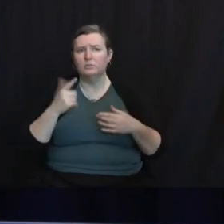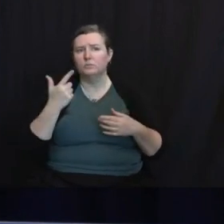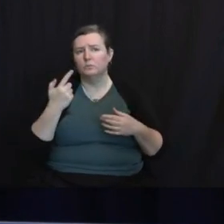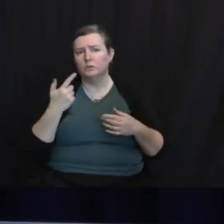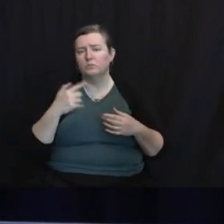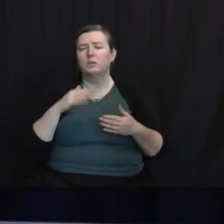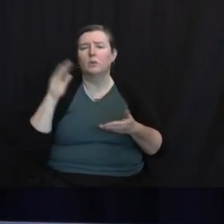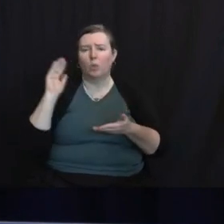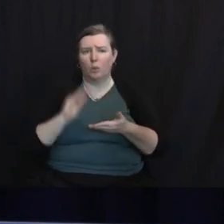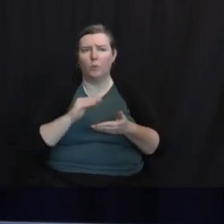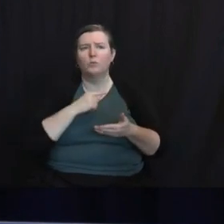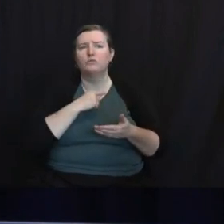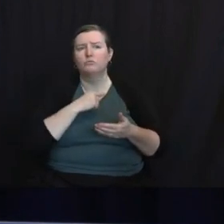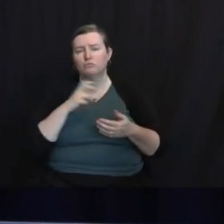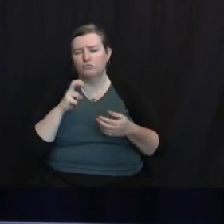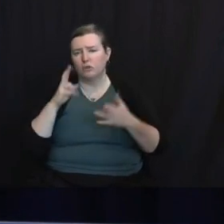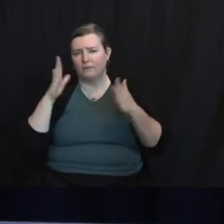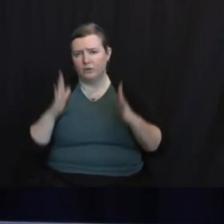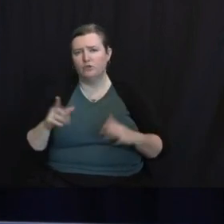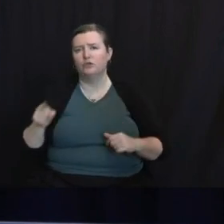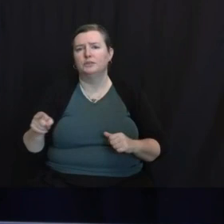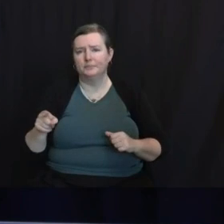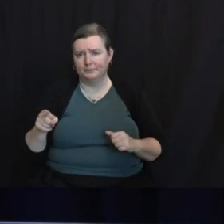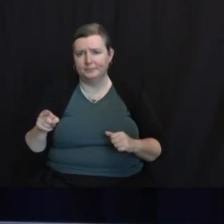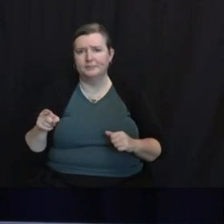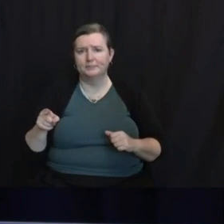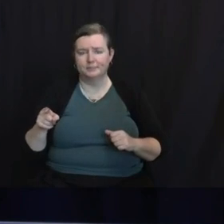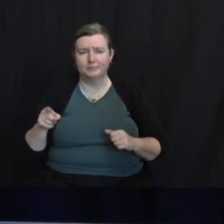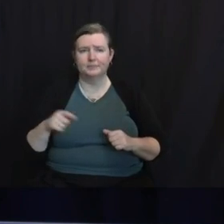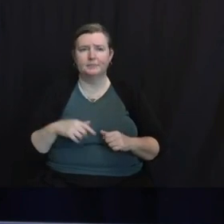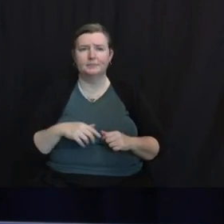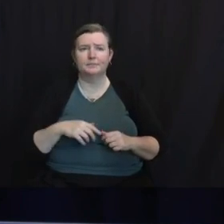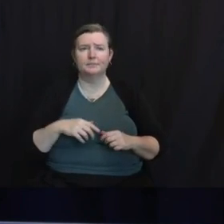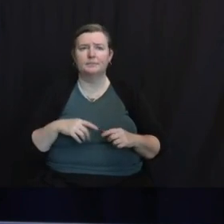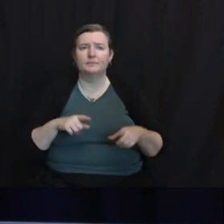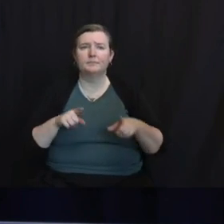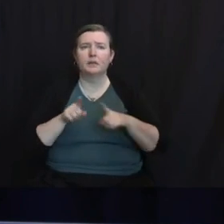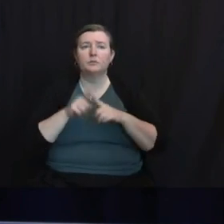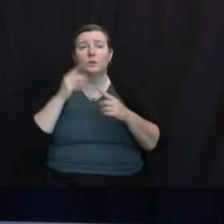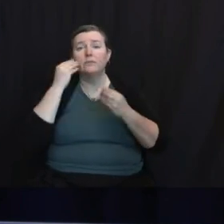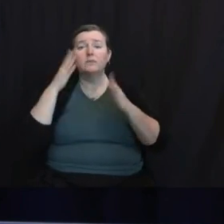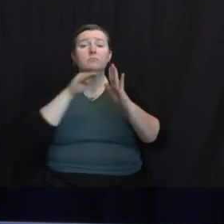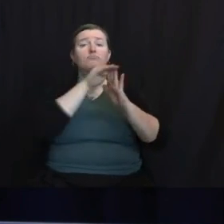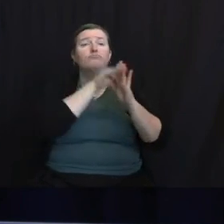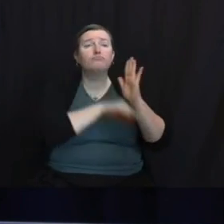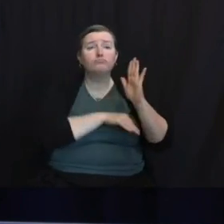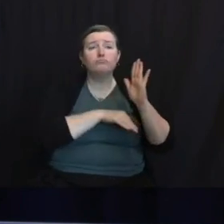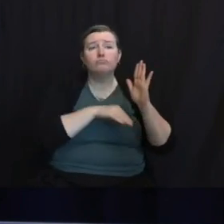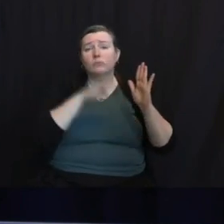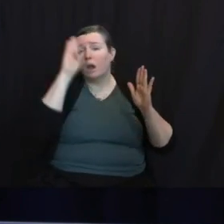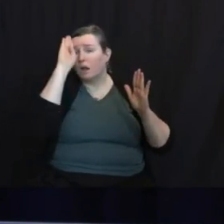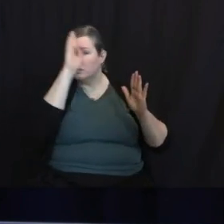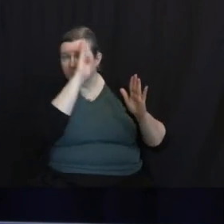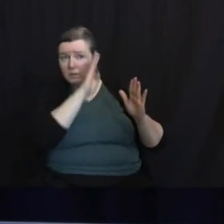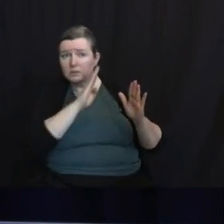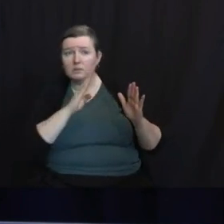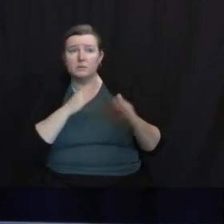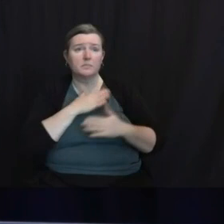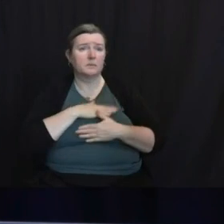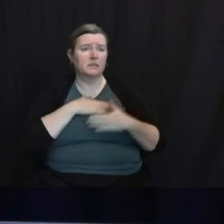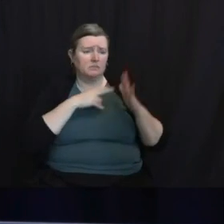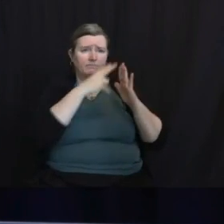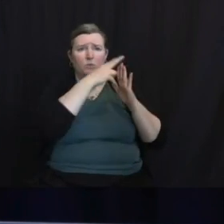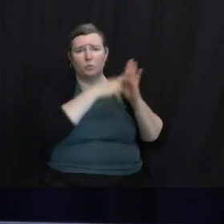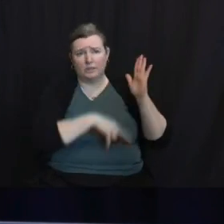The department has also sent guidance to healthcare providers and hospitals to remind them to review their CDC infection prevention and control